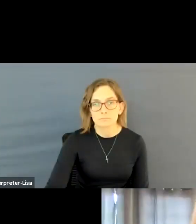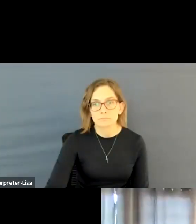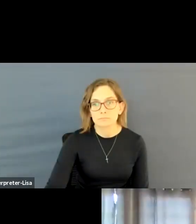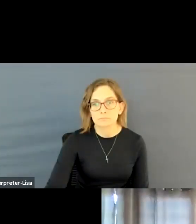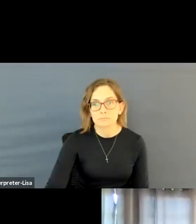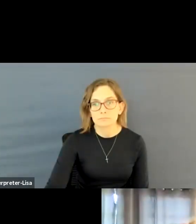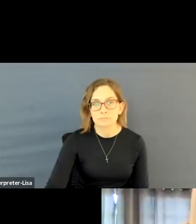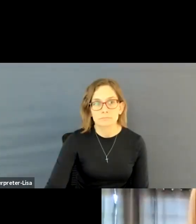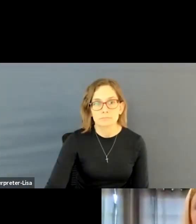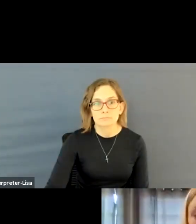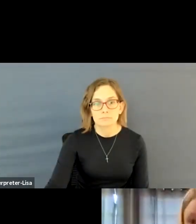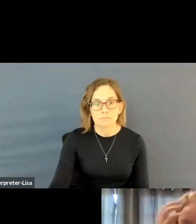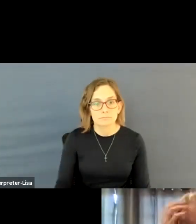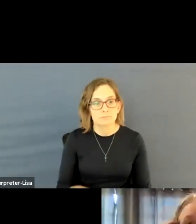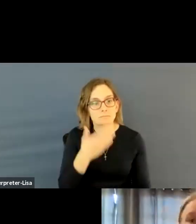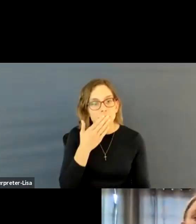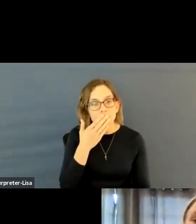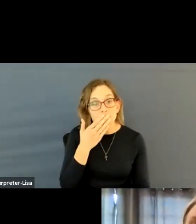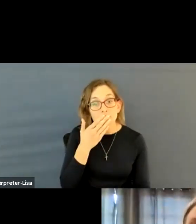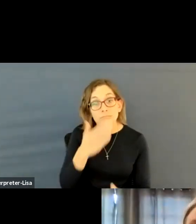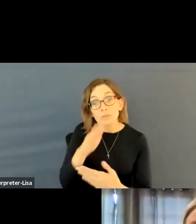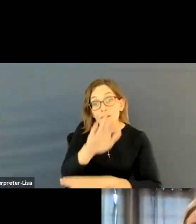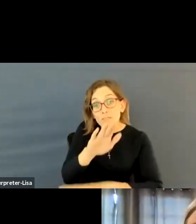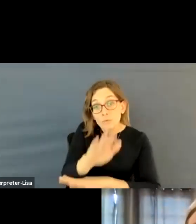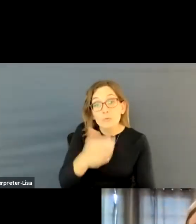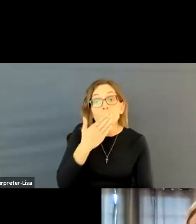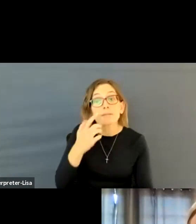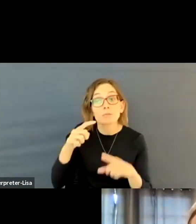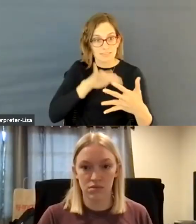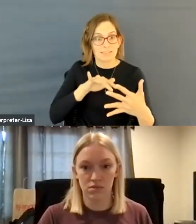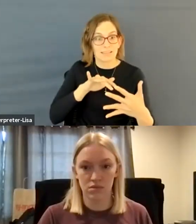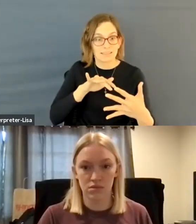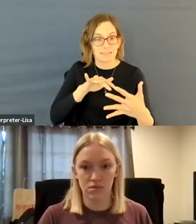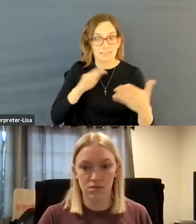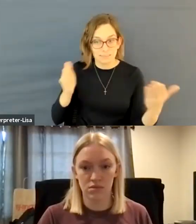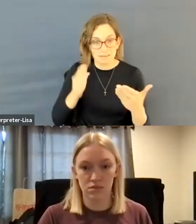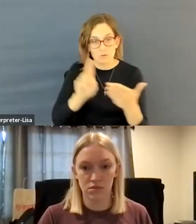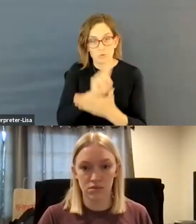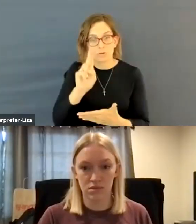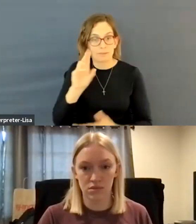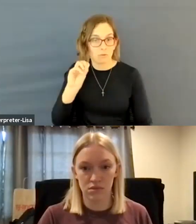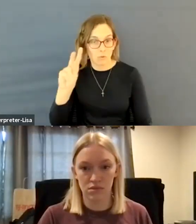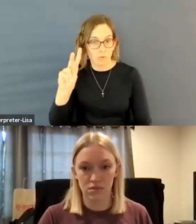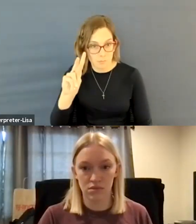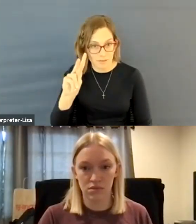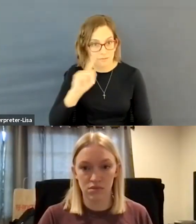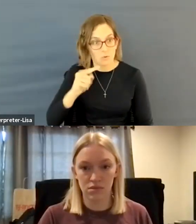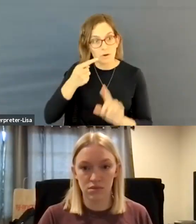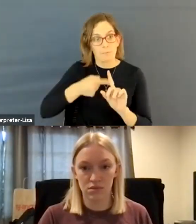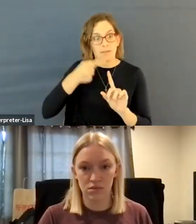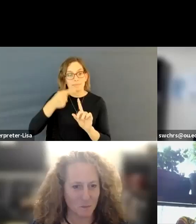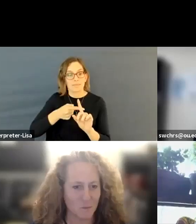Good afternoon, and thank you so much for joining the Southwest Center for Human Relations Studies here at the University of Oklahoma for our monthly